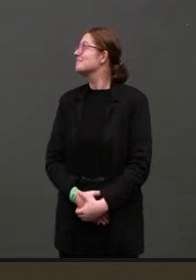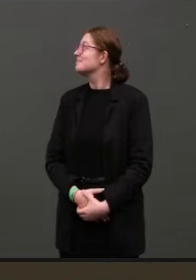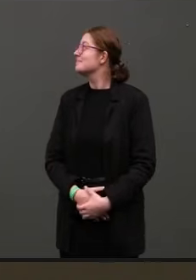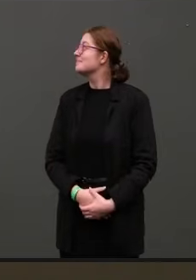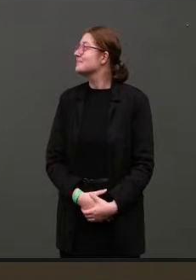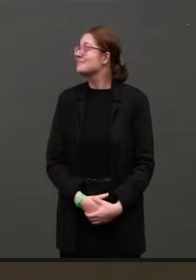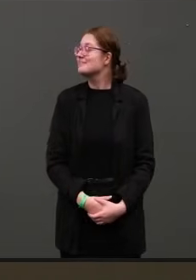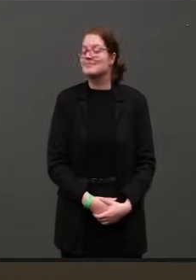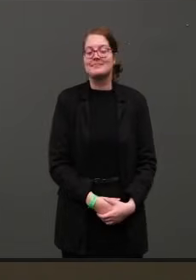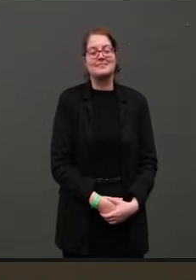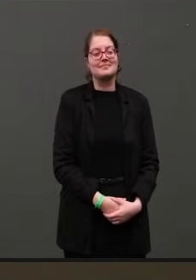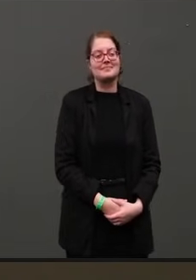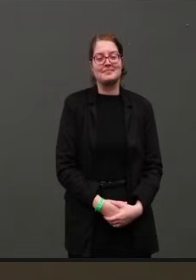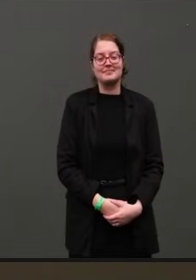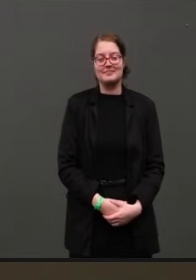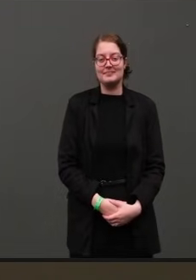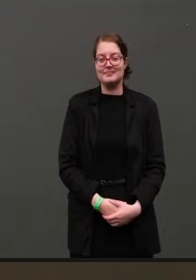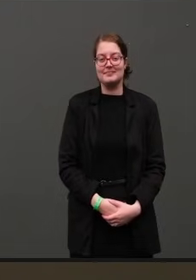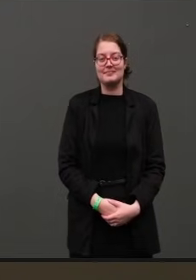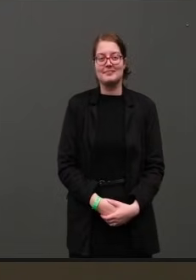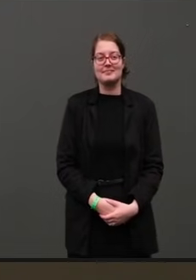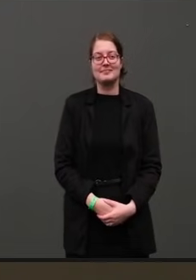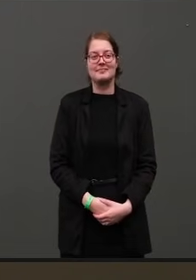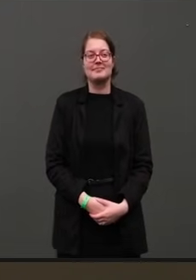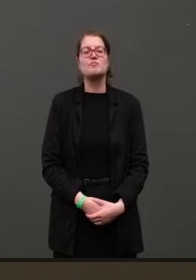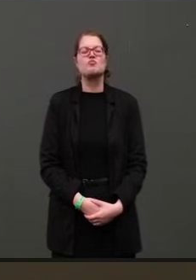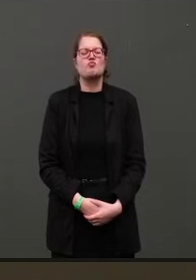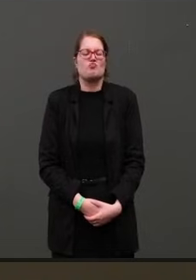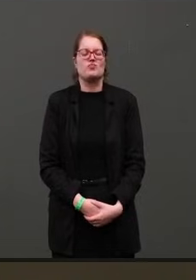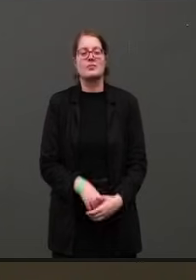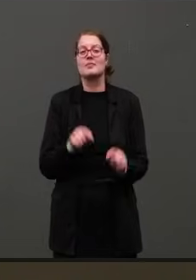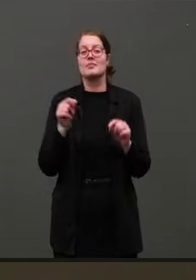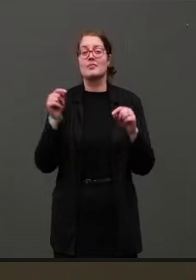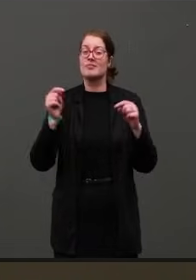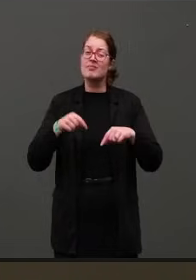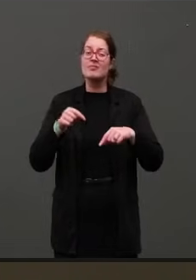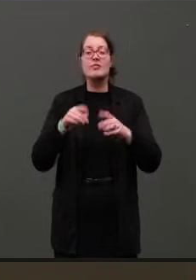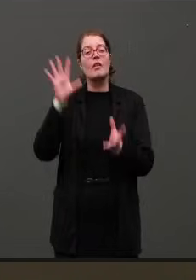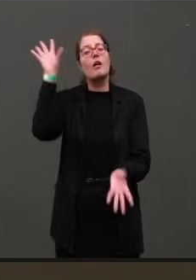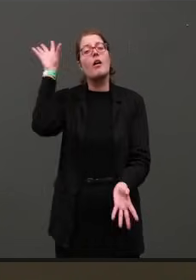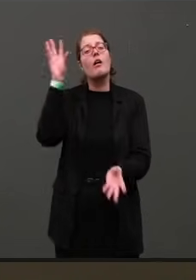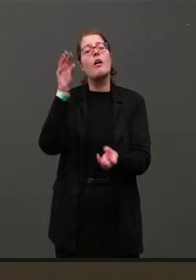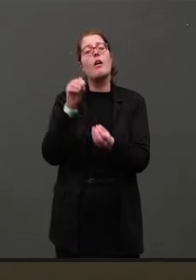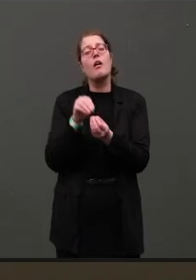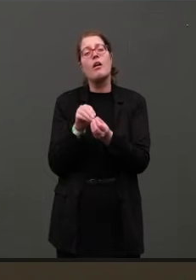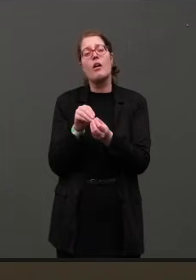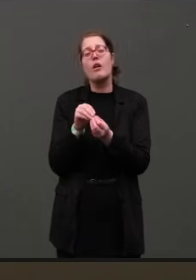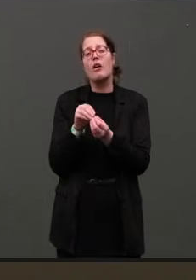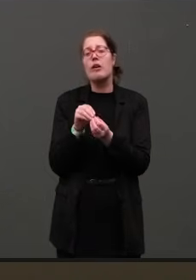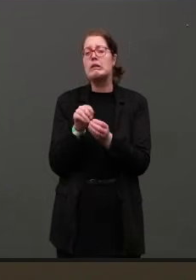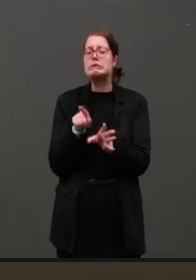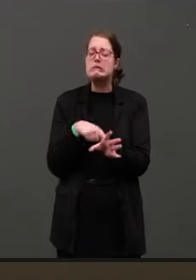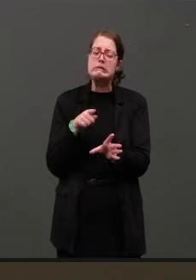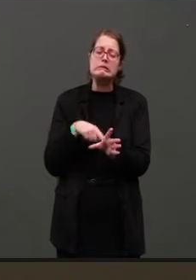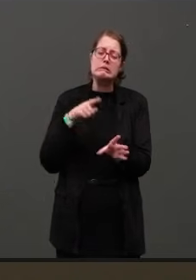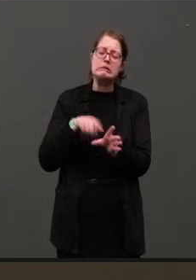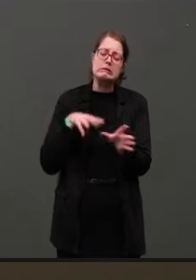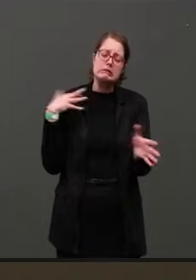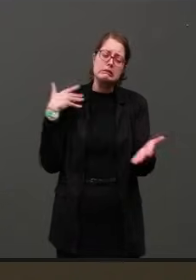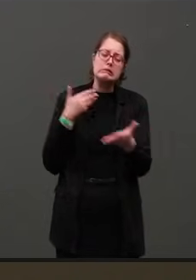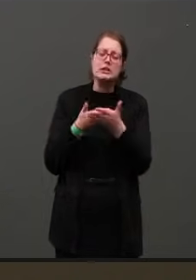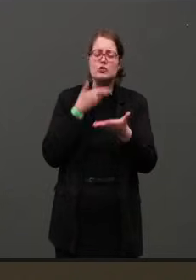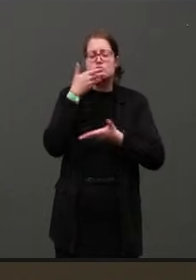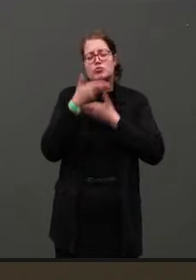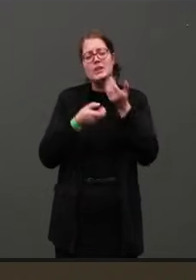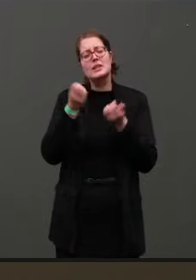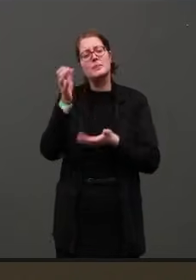So that's why I'm here and what I'm going to talk about today. This is a distillation of decades of storytelling experience, which I'm going to give to